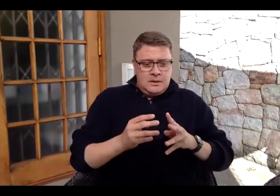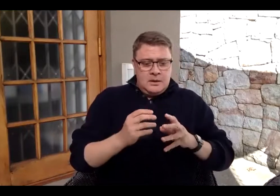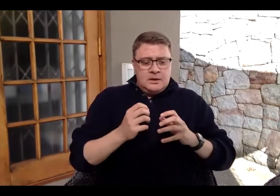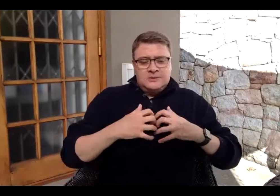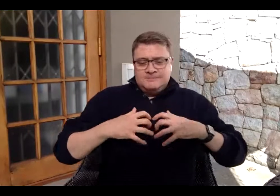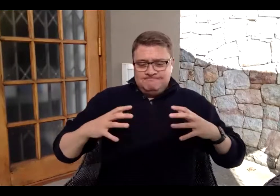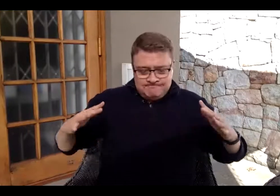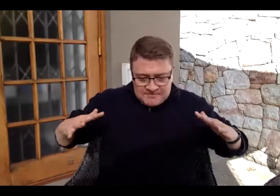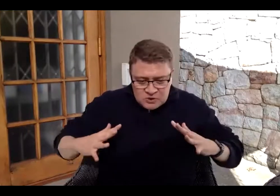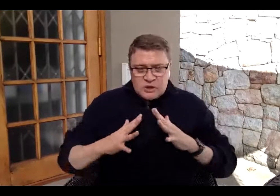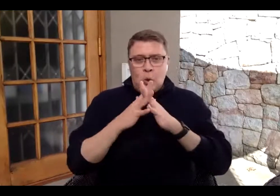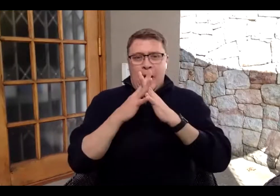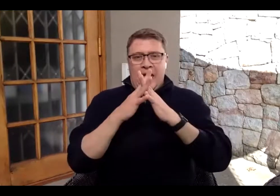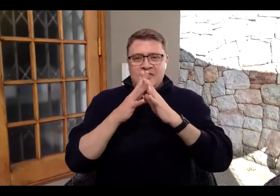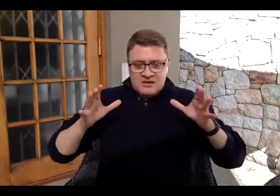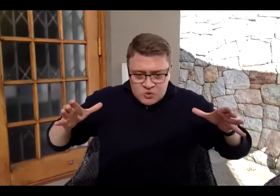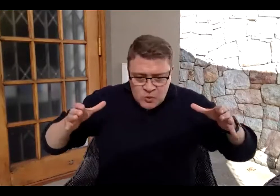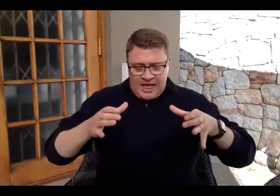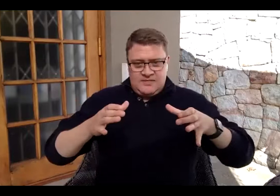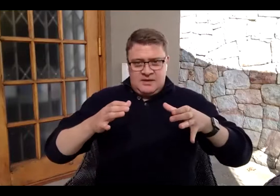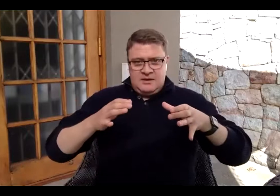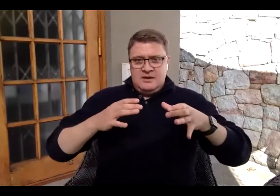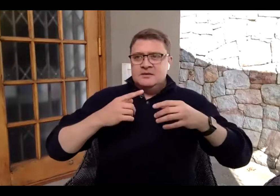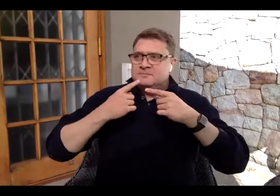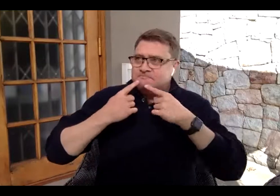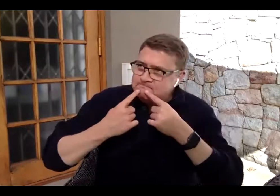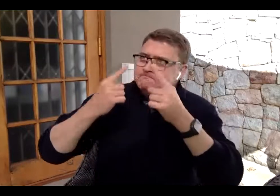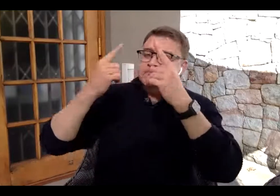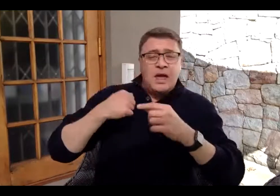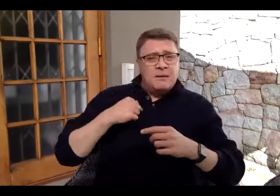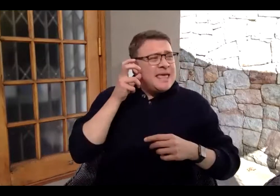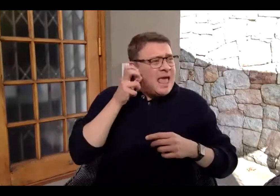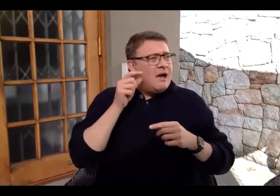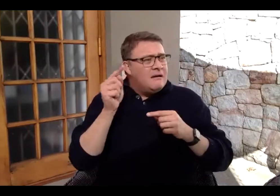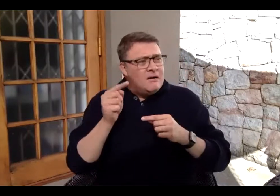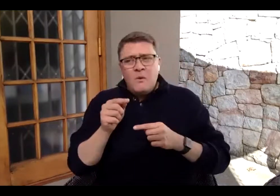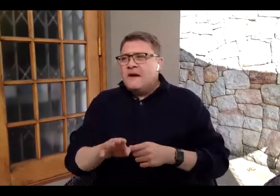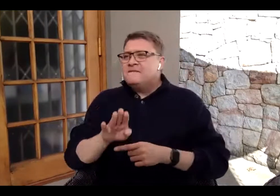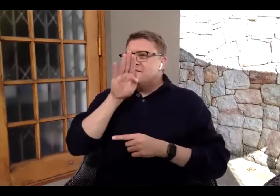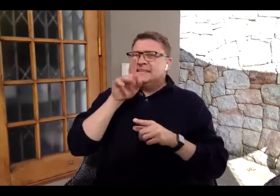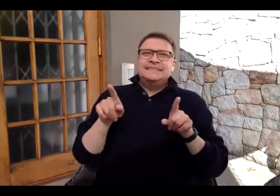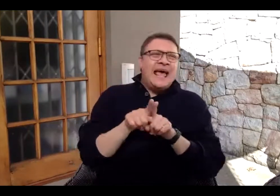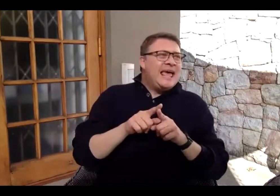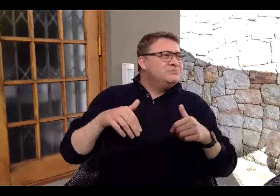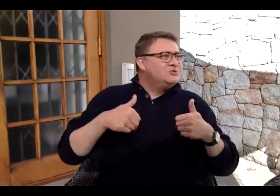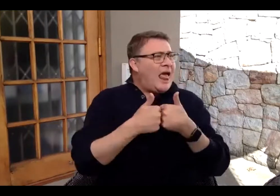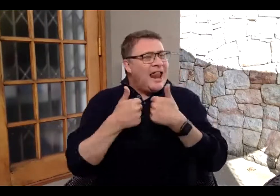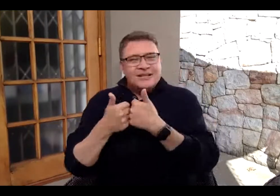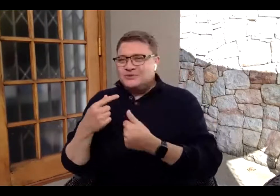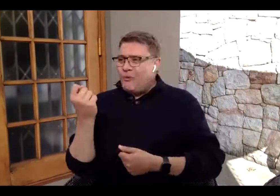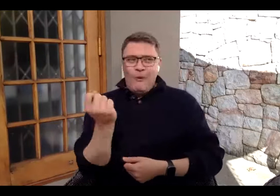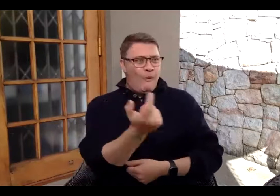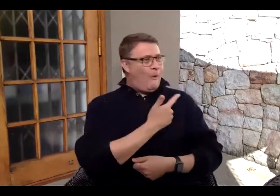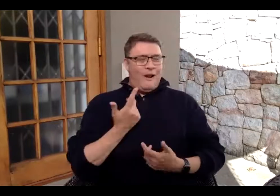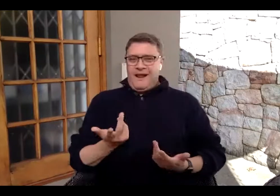come together, because I hear from a lot of us that we are all facing the same challenge, but I often